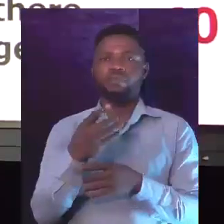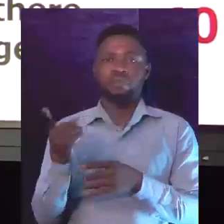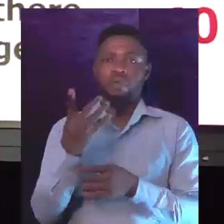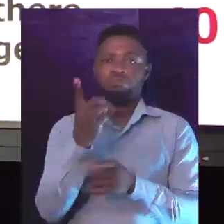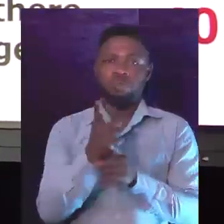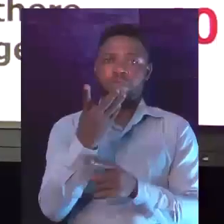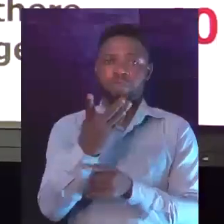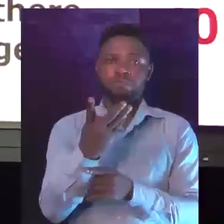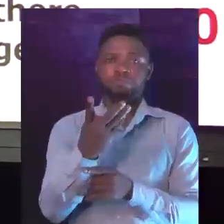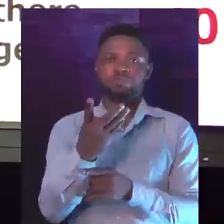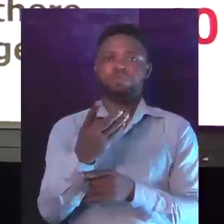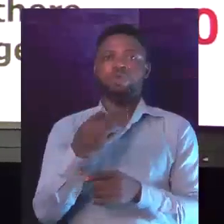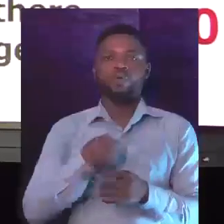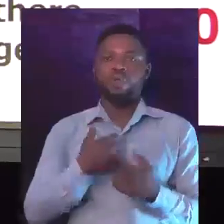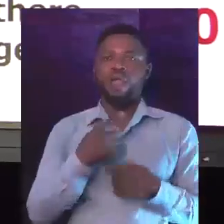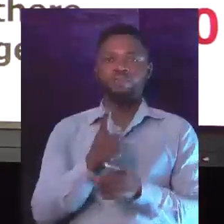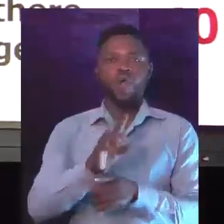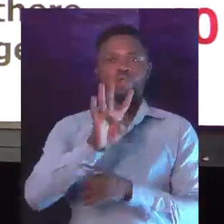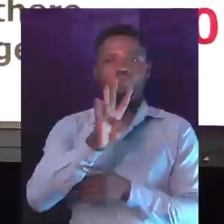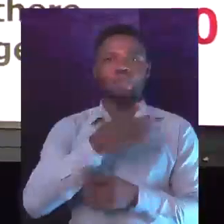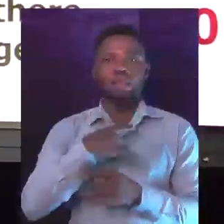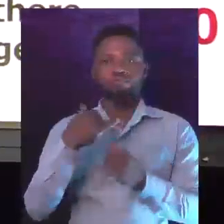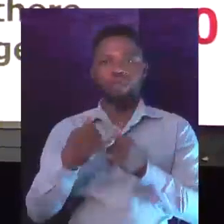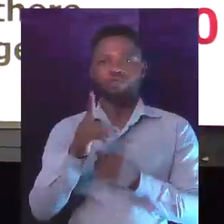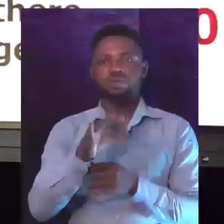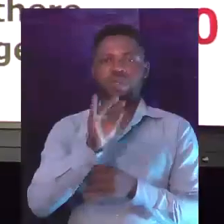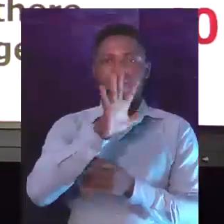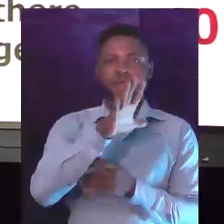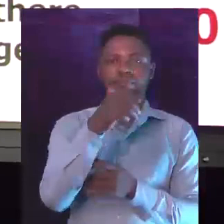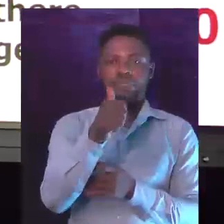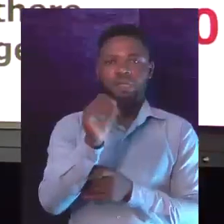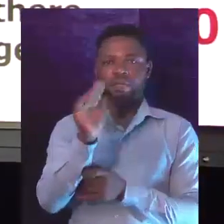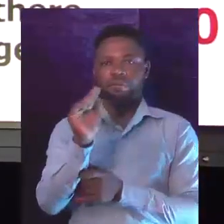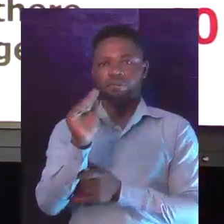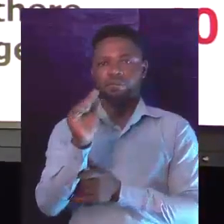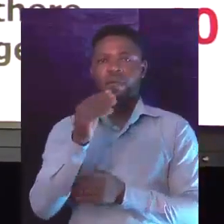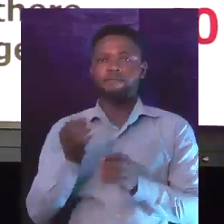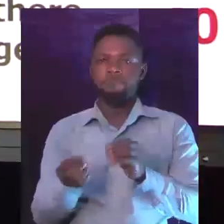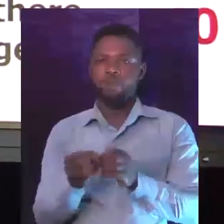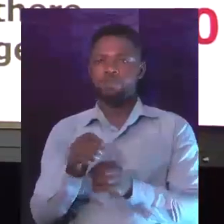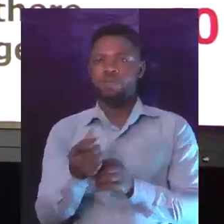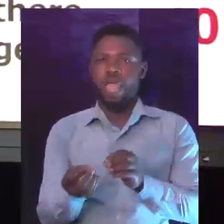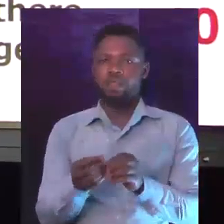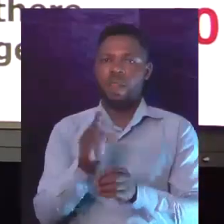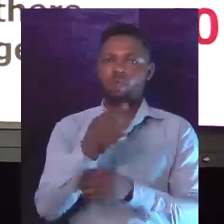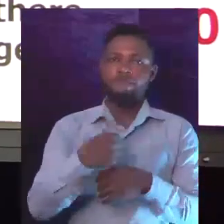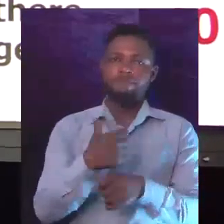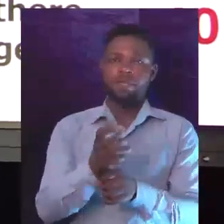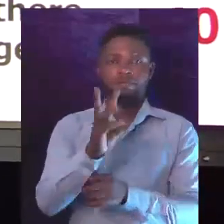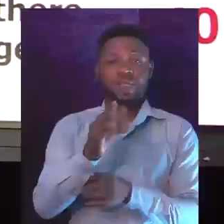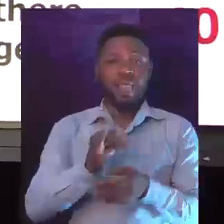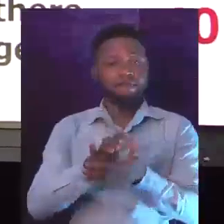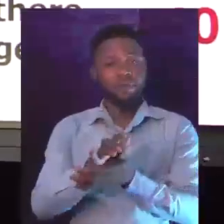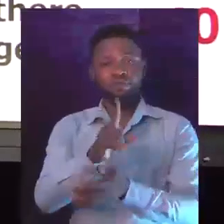just 4 because it's not up to 5. There is 2 cross. So we have just 4. And now this one is 5, 10, 15, plus an extra 1,